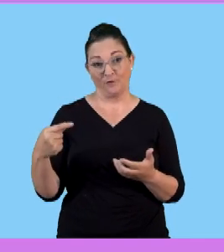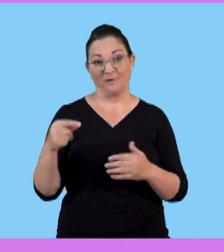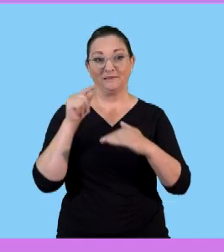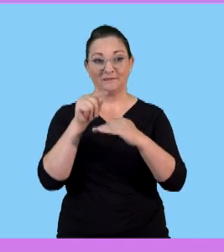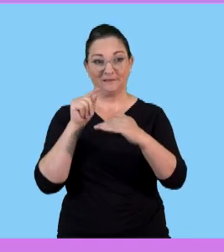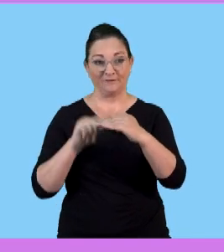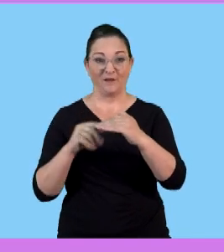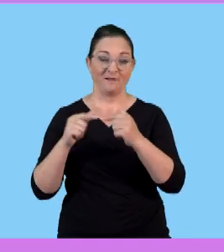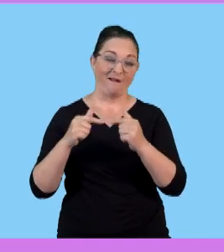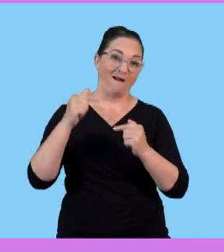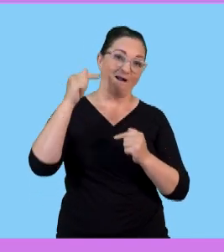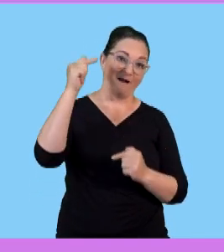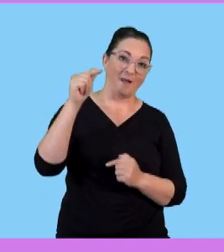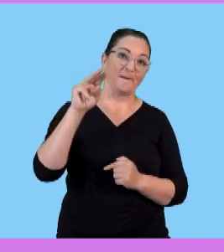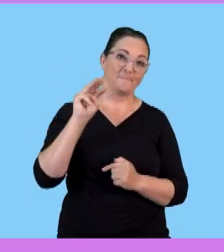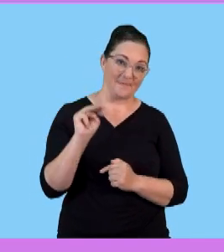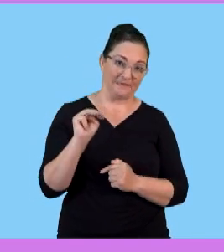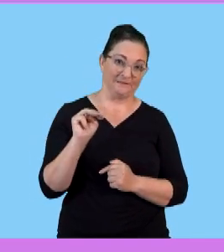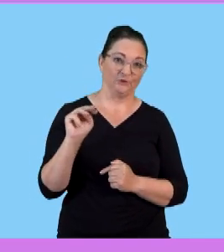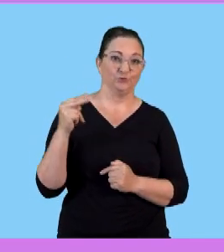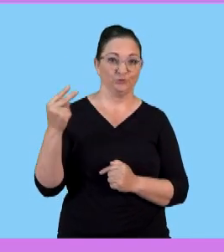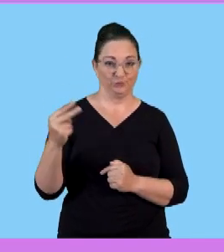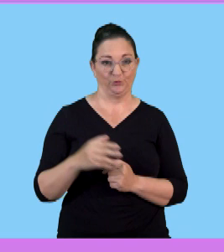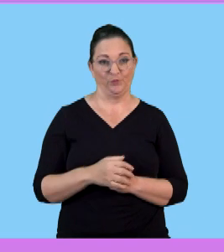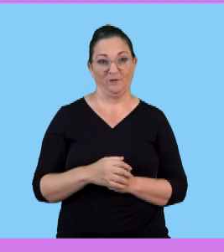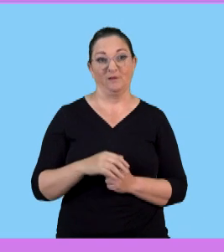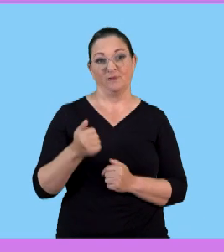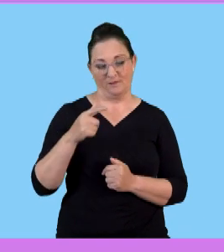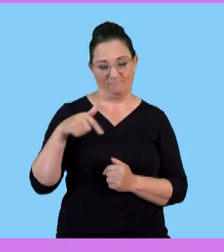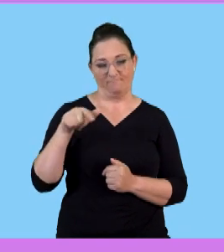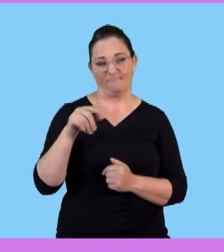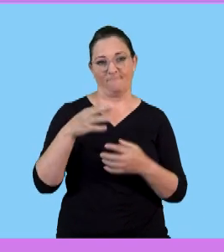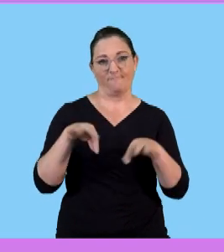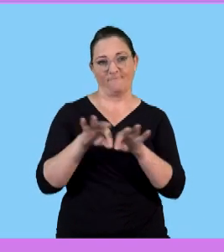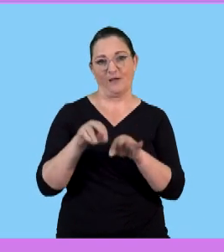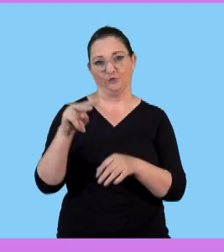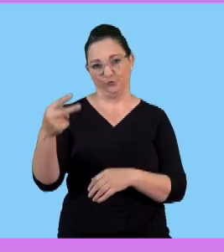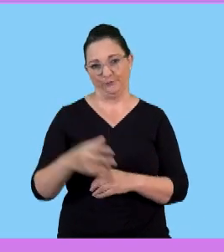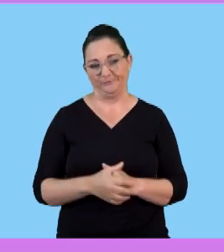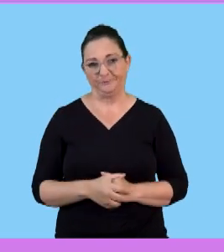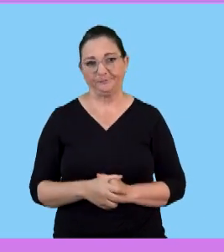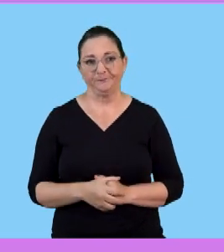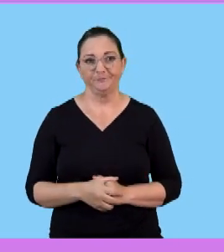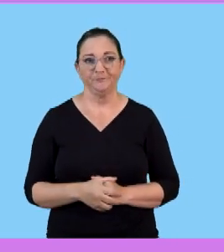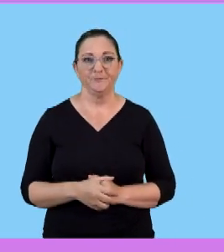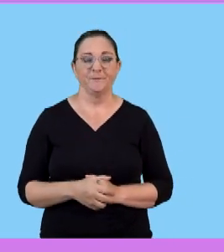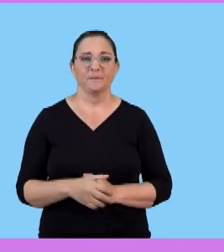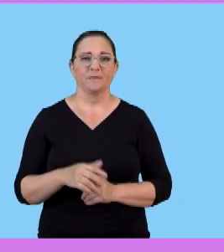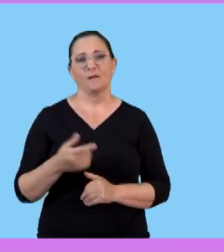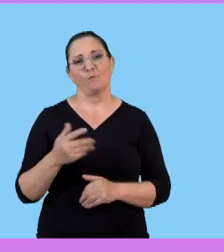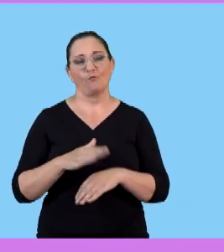kilogram divided by our height in meters, and we square that value. All right, let's look at another